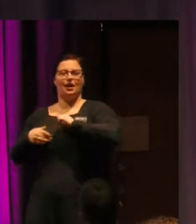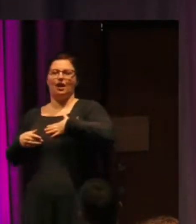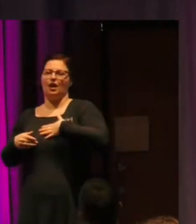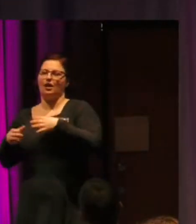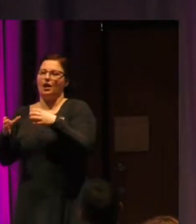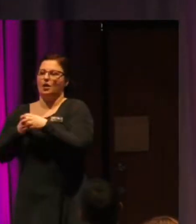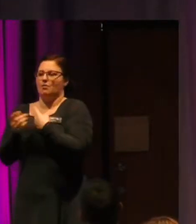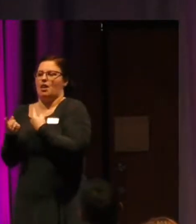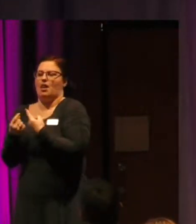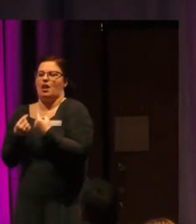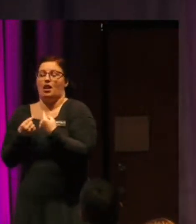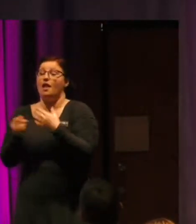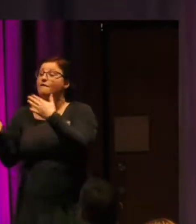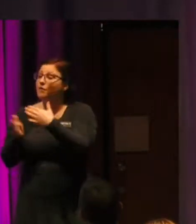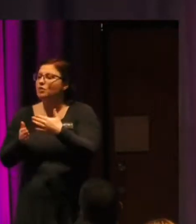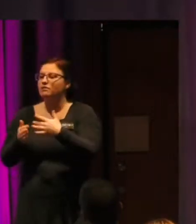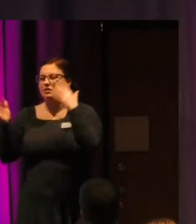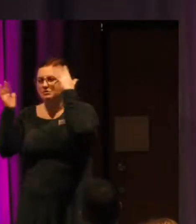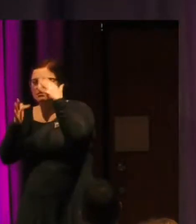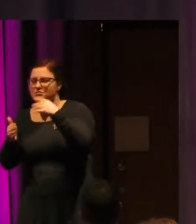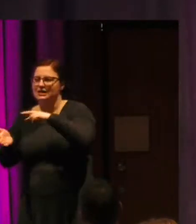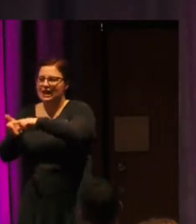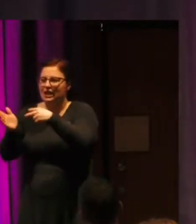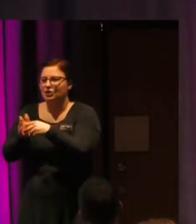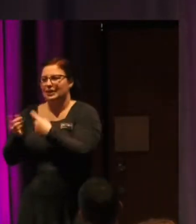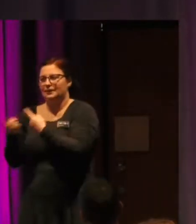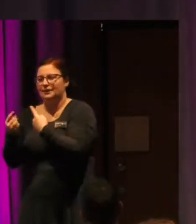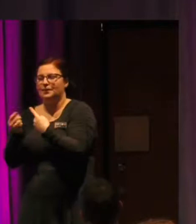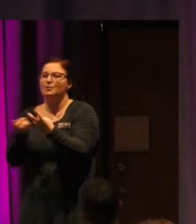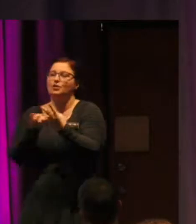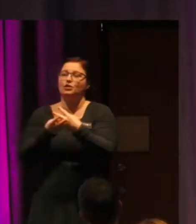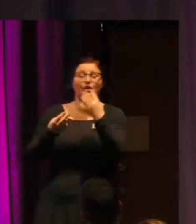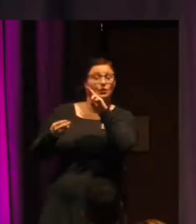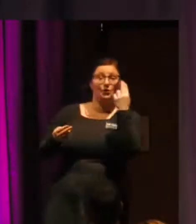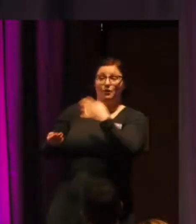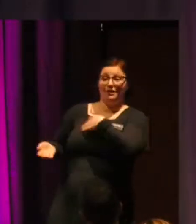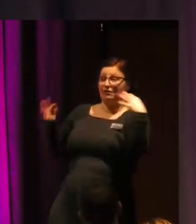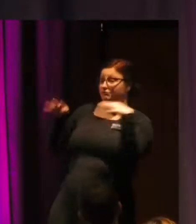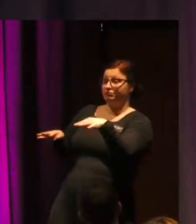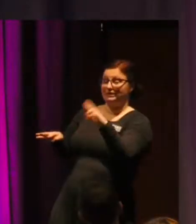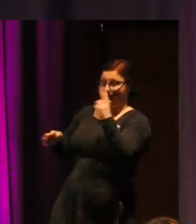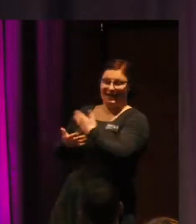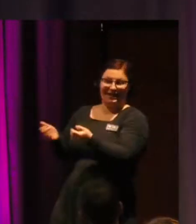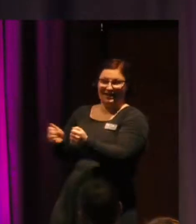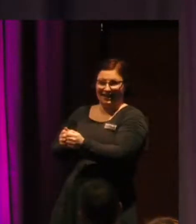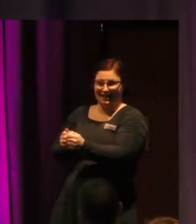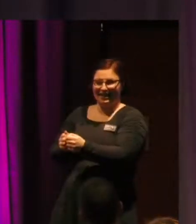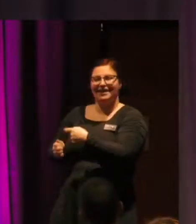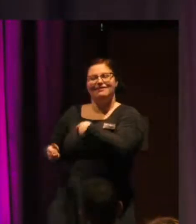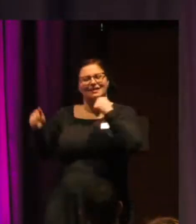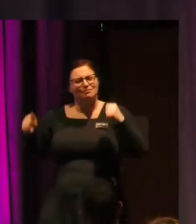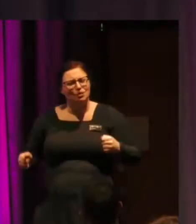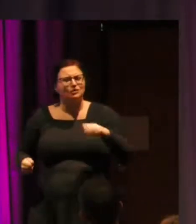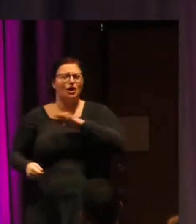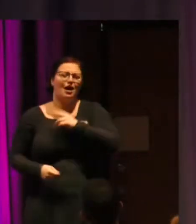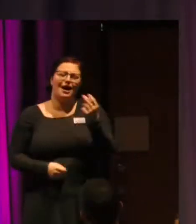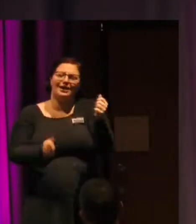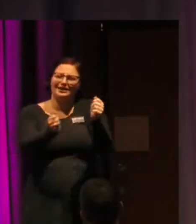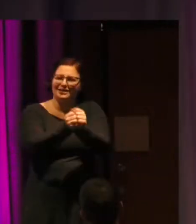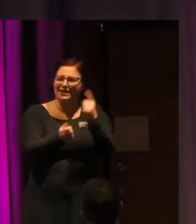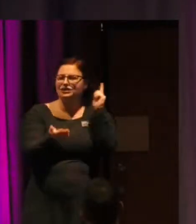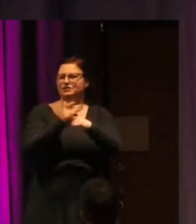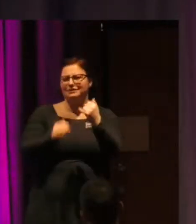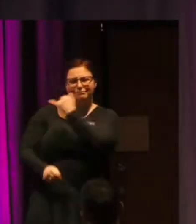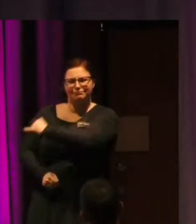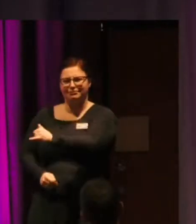they're still organizing and strategizing, and they don't have any attention on them. So what we need to think of is a different way of combating